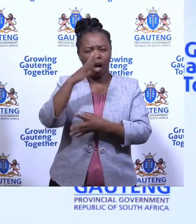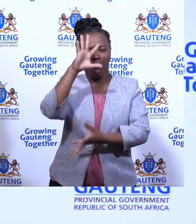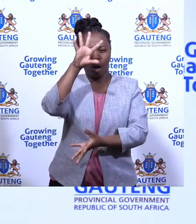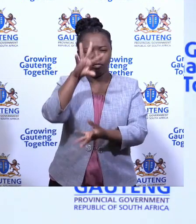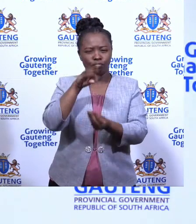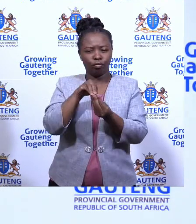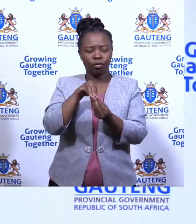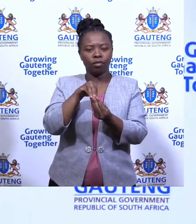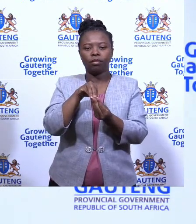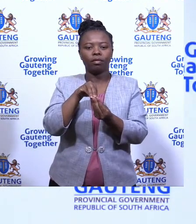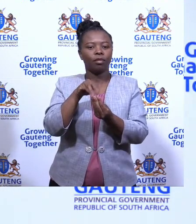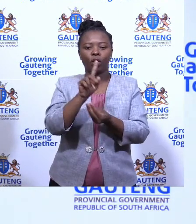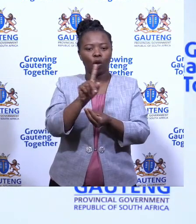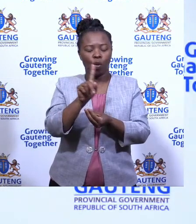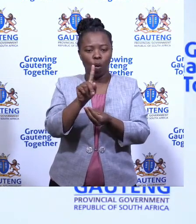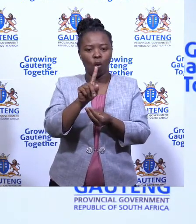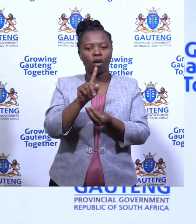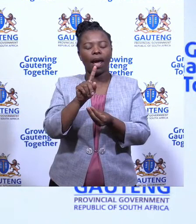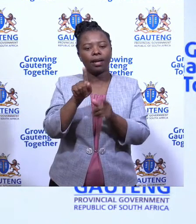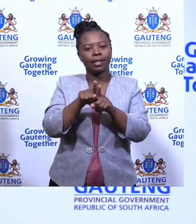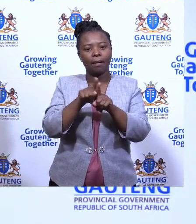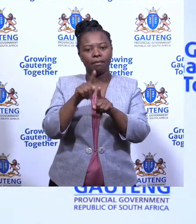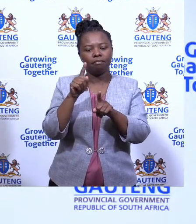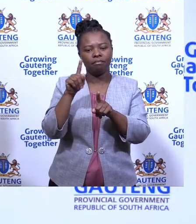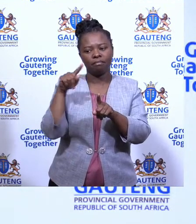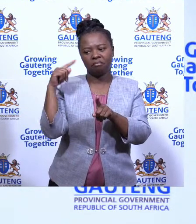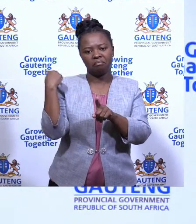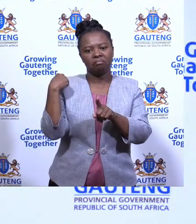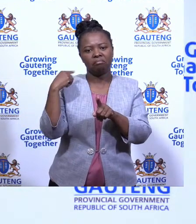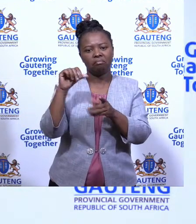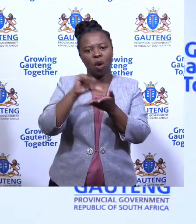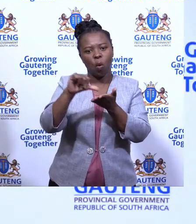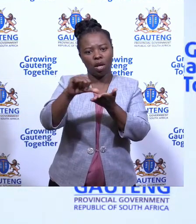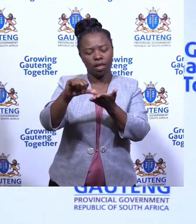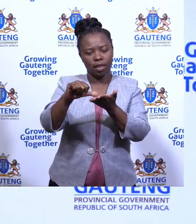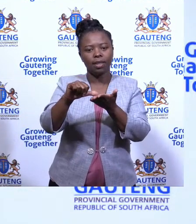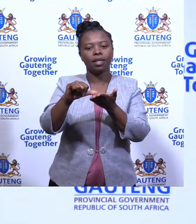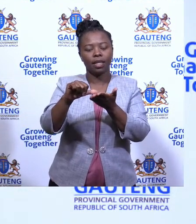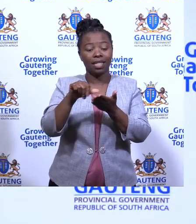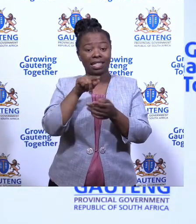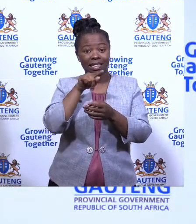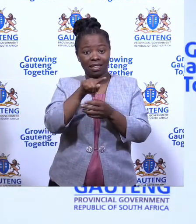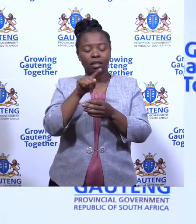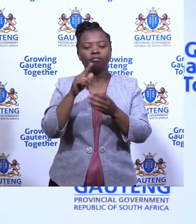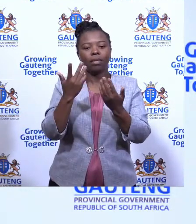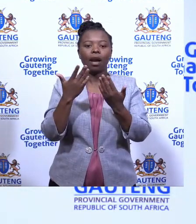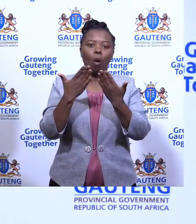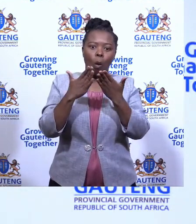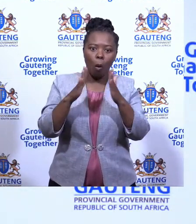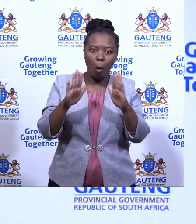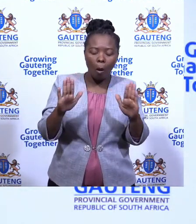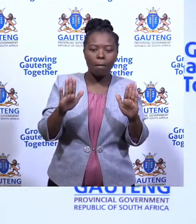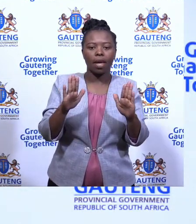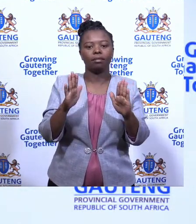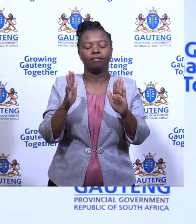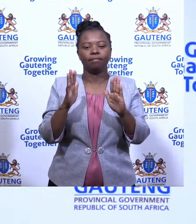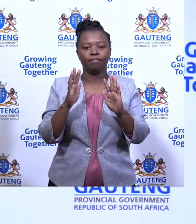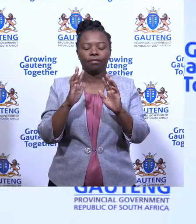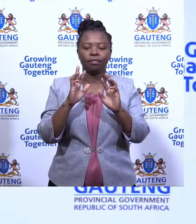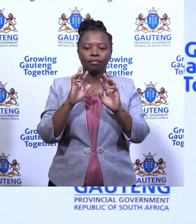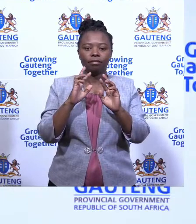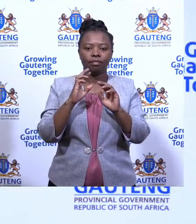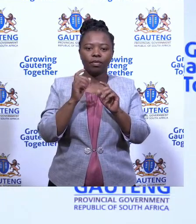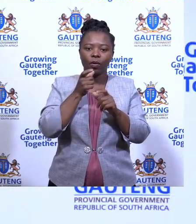used to do all the other weeks. He will make his opening remarks and then